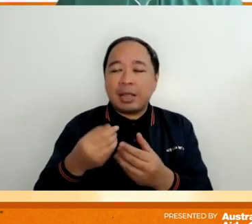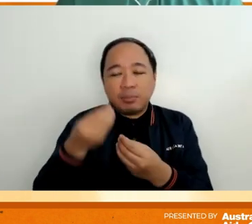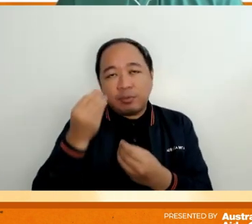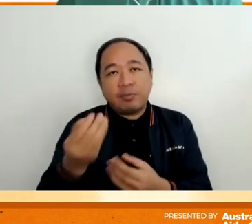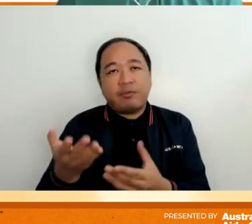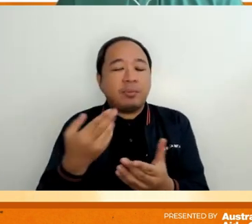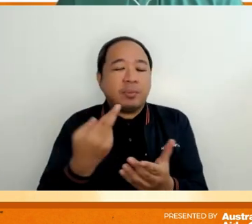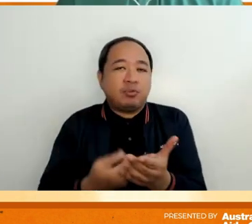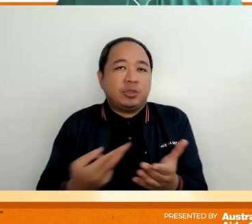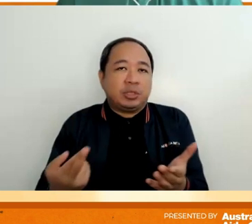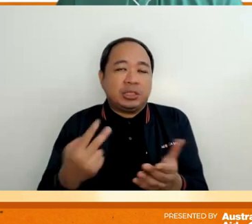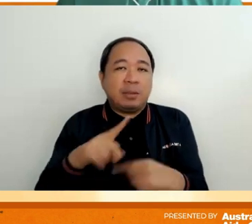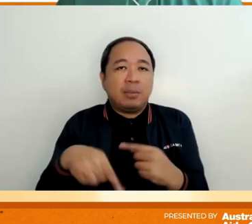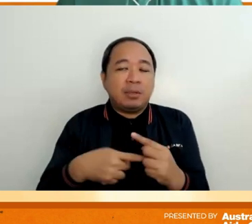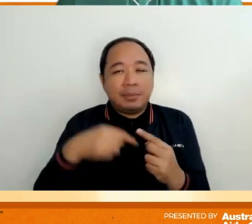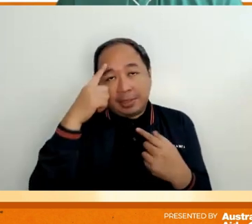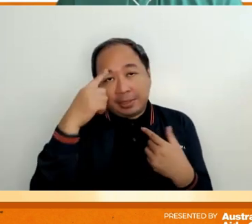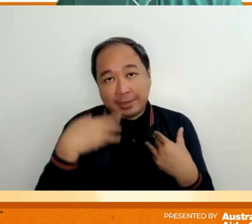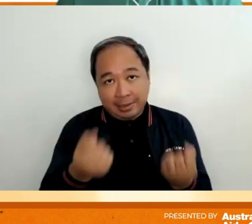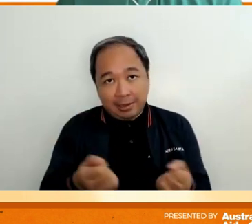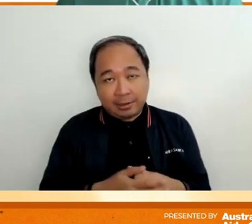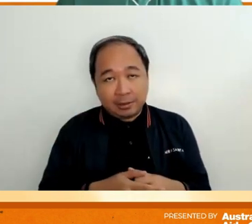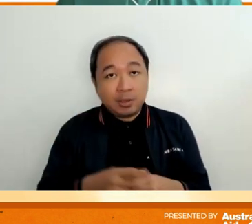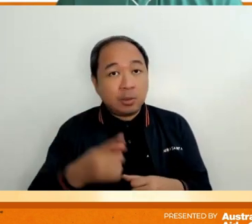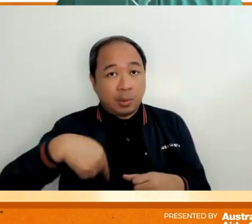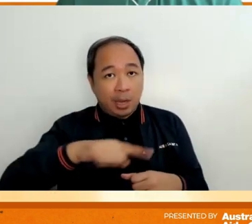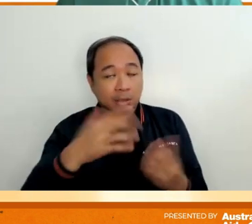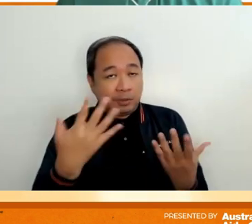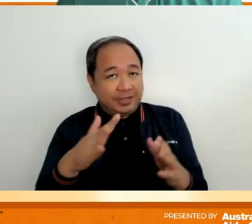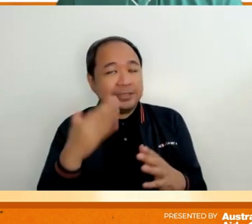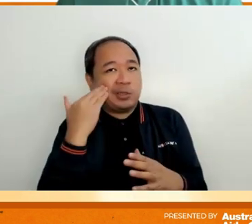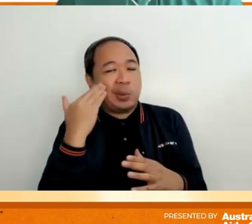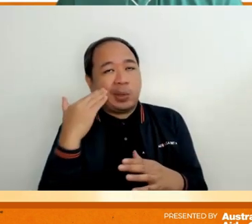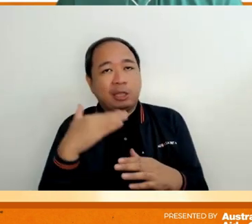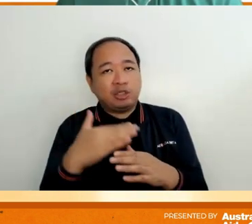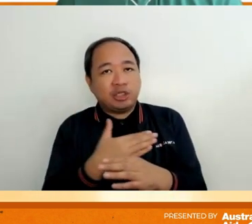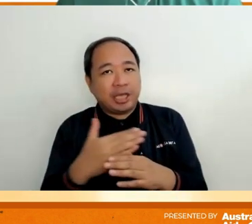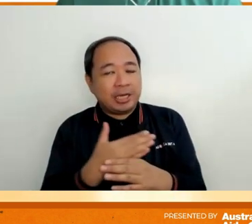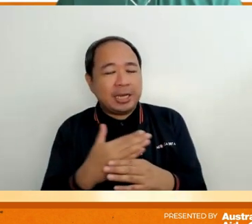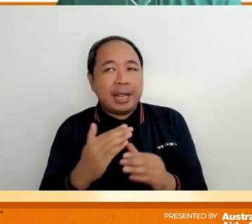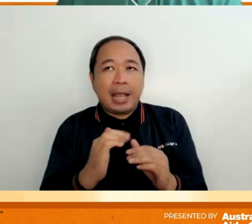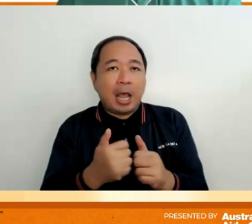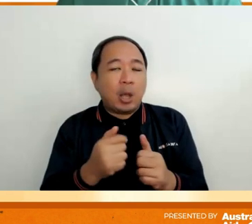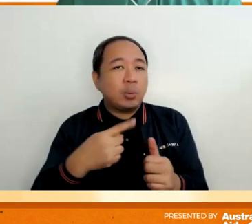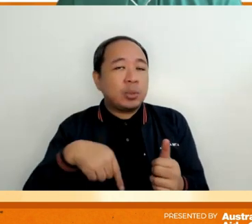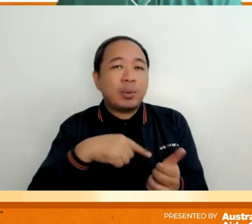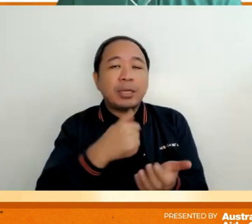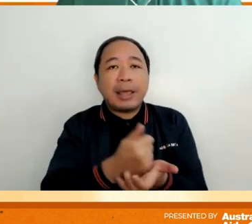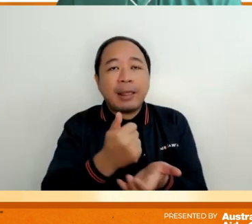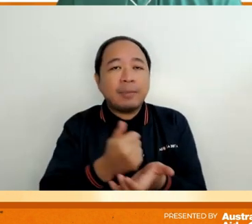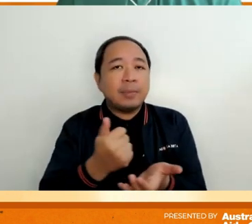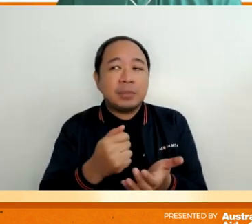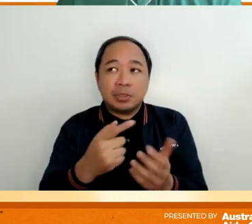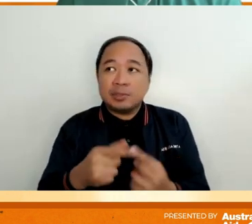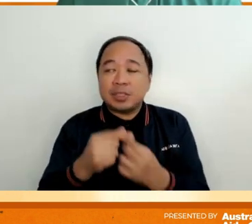mental health. So we all have our share para at least matulungan natin, especially the